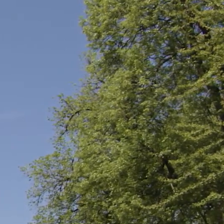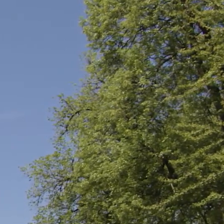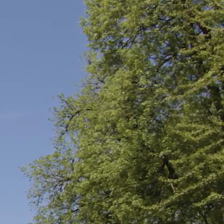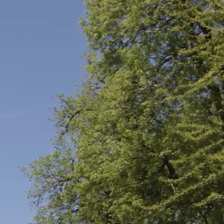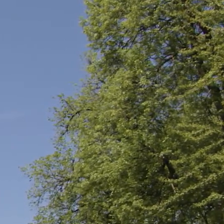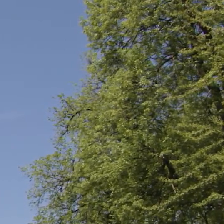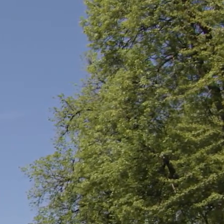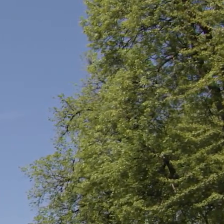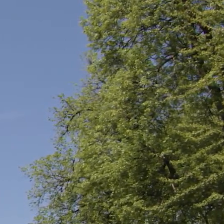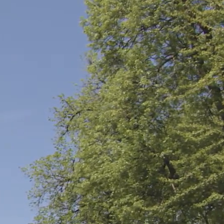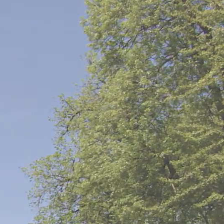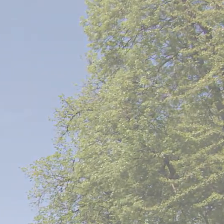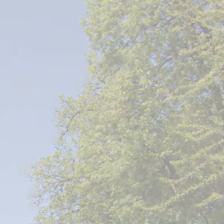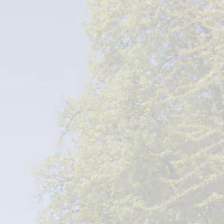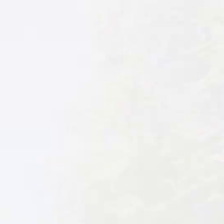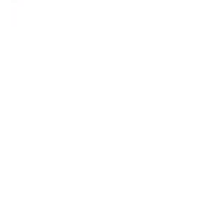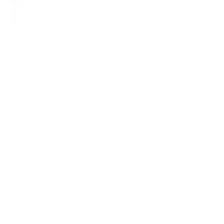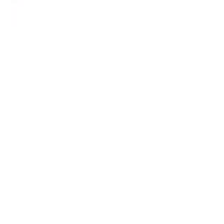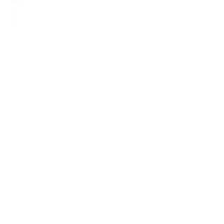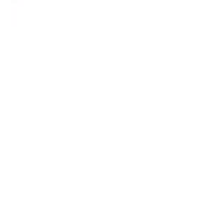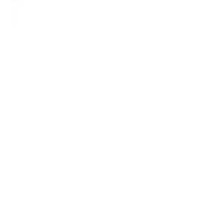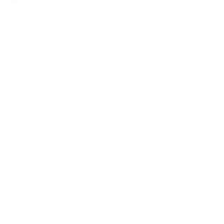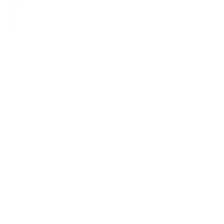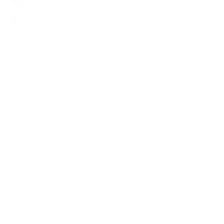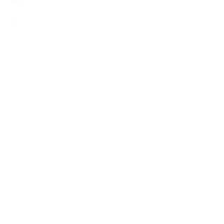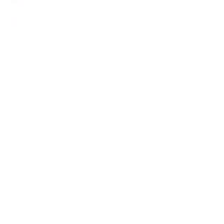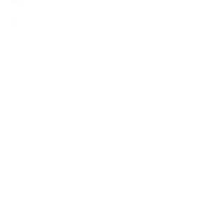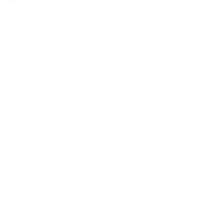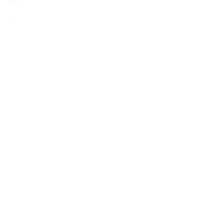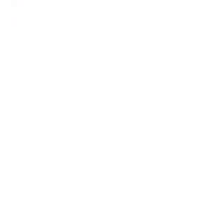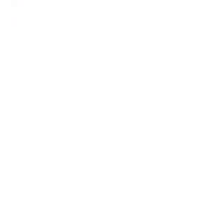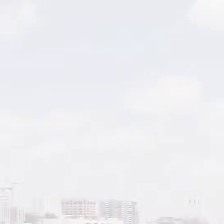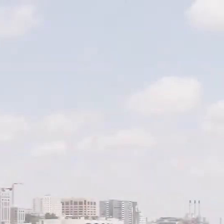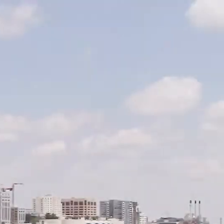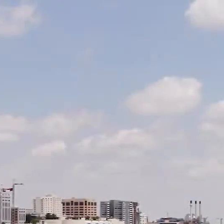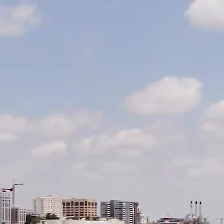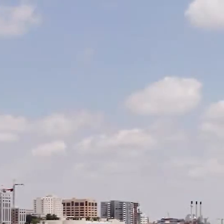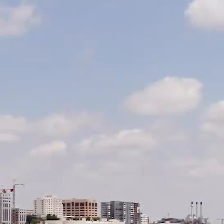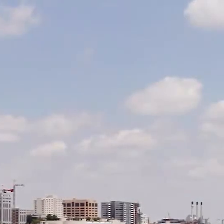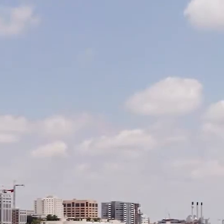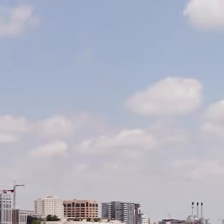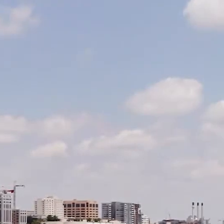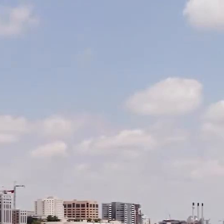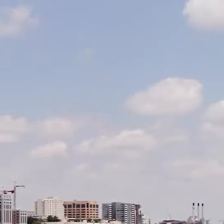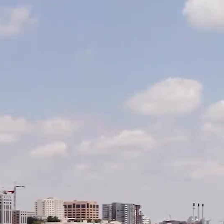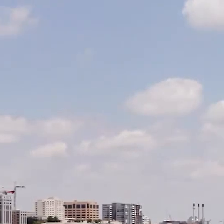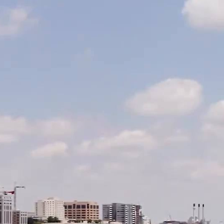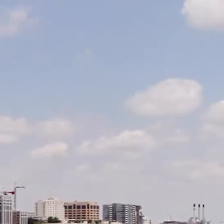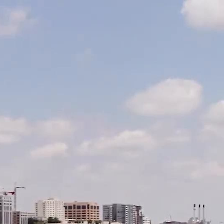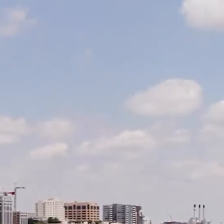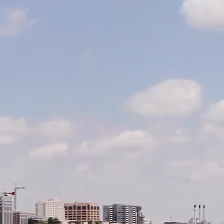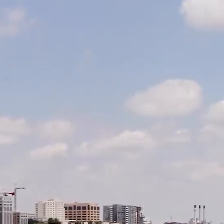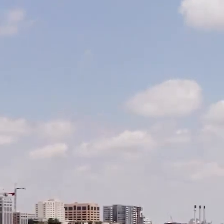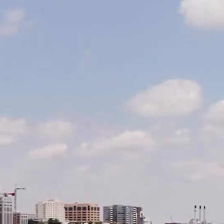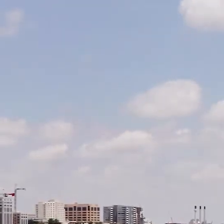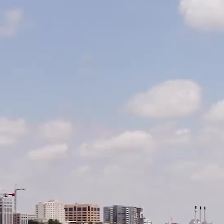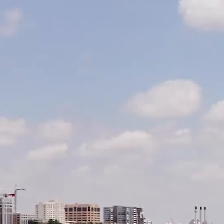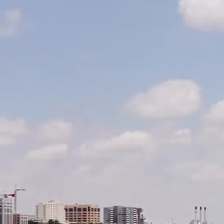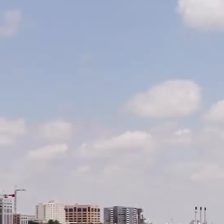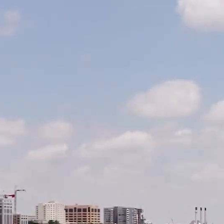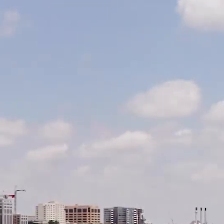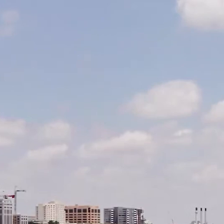for joining us for today's COVID-19 media briefing. This is about vaccine. It is being aired live on